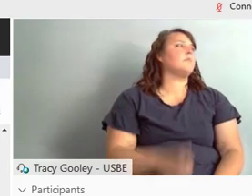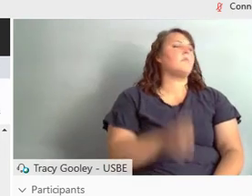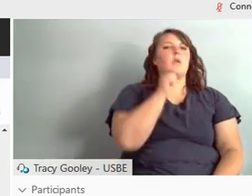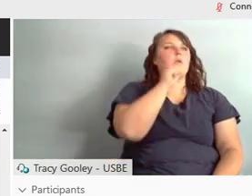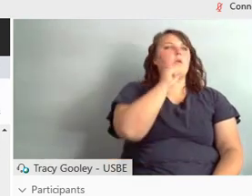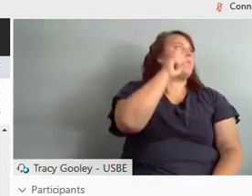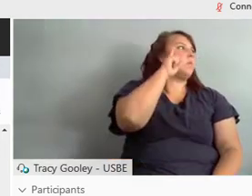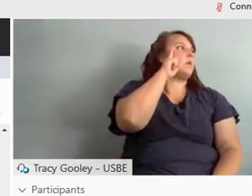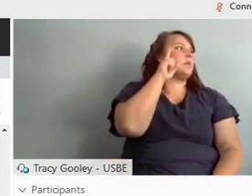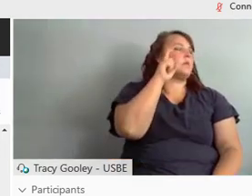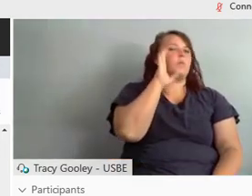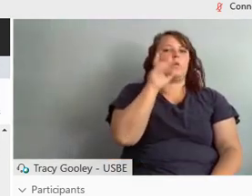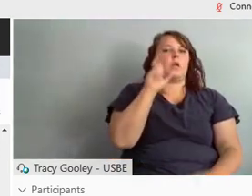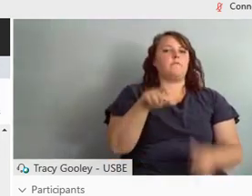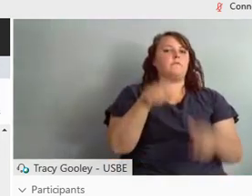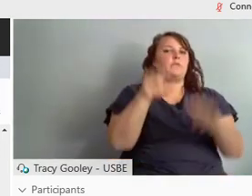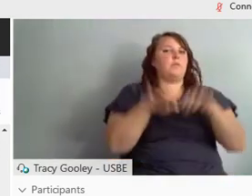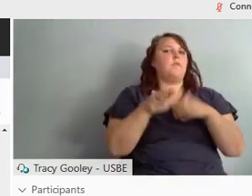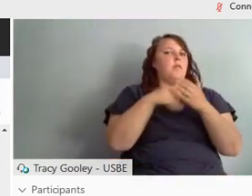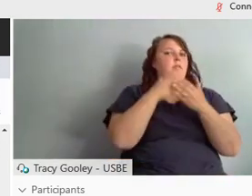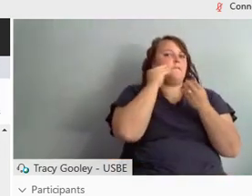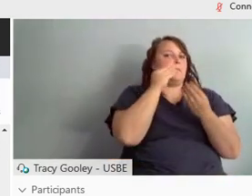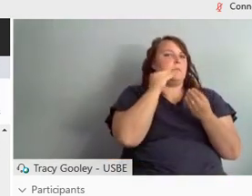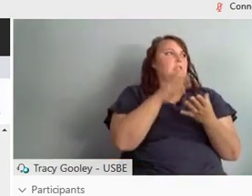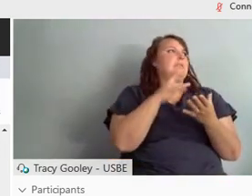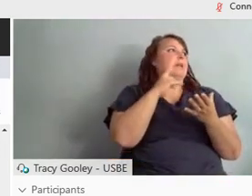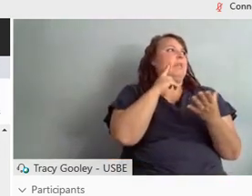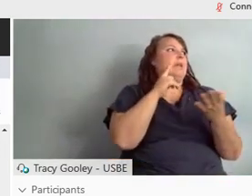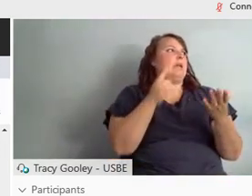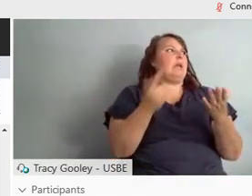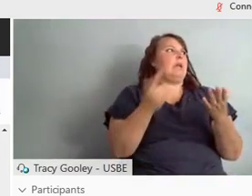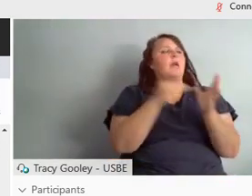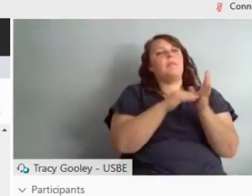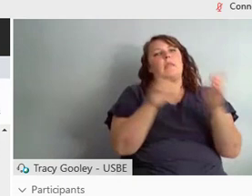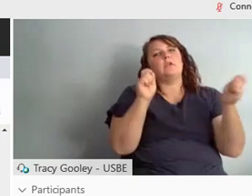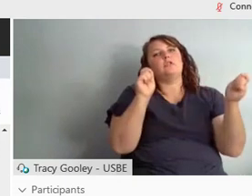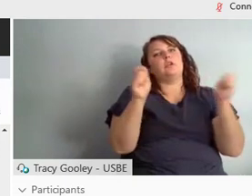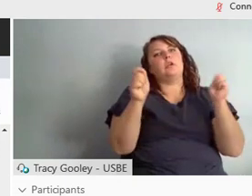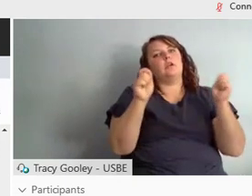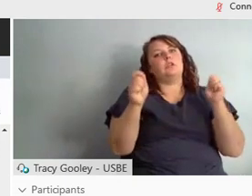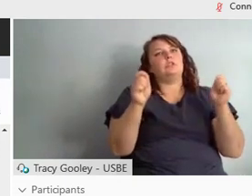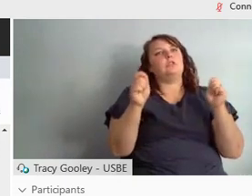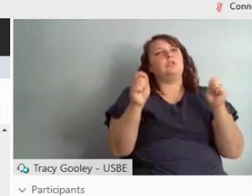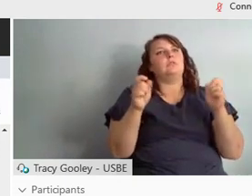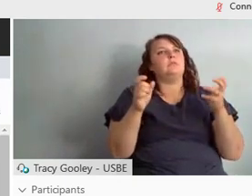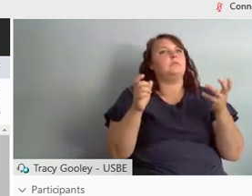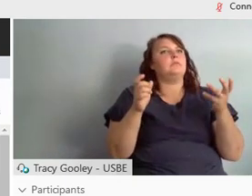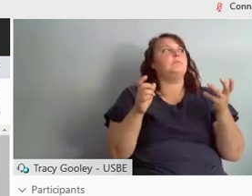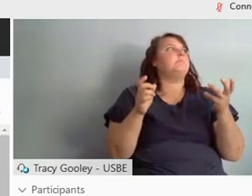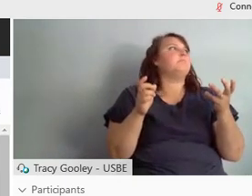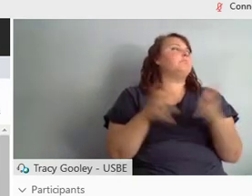I don't think that you'll have to input all this information. They just, again, made changes to it